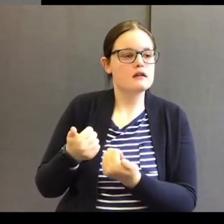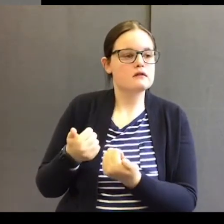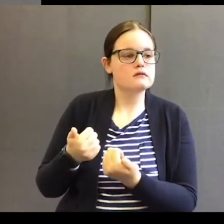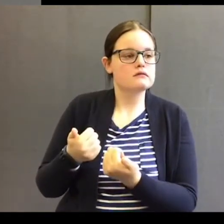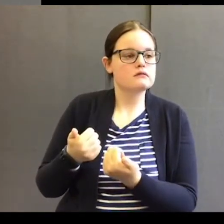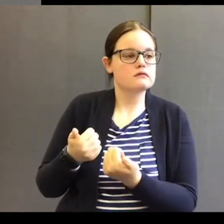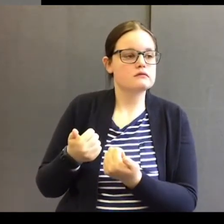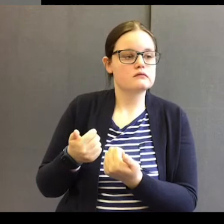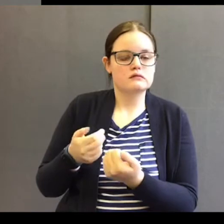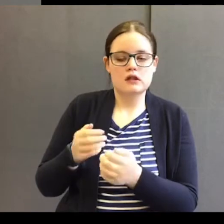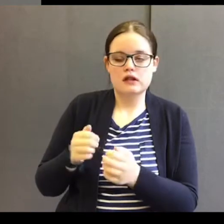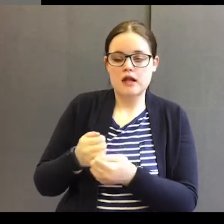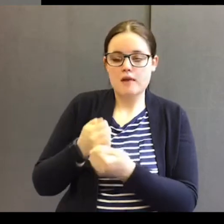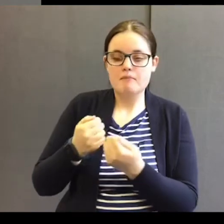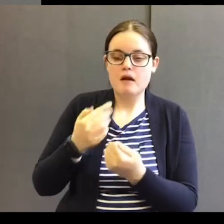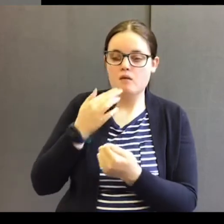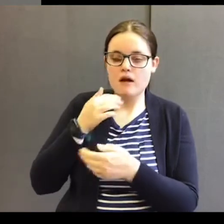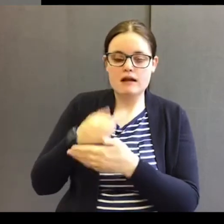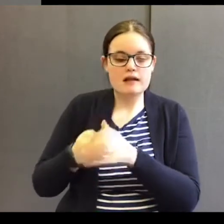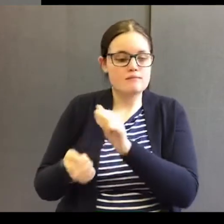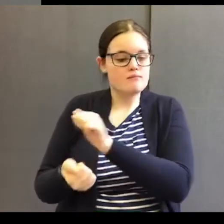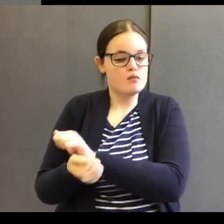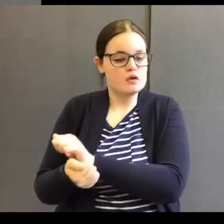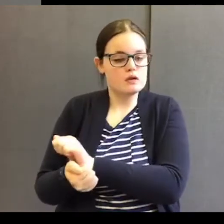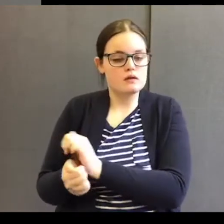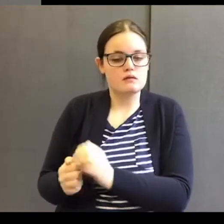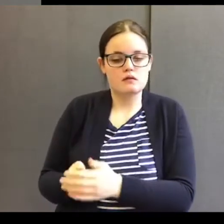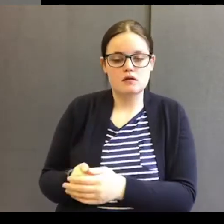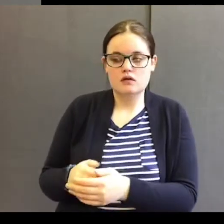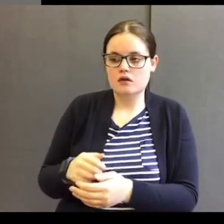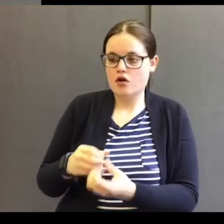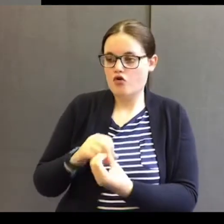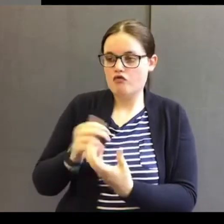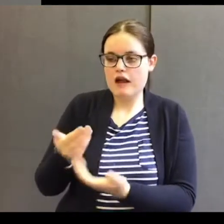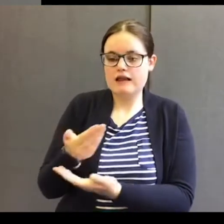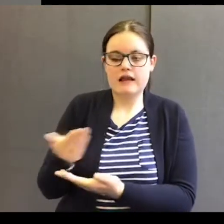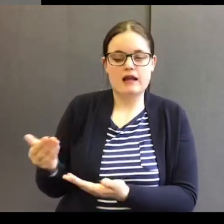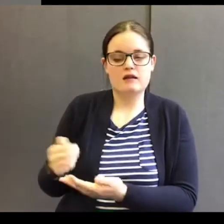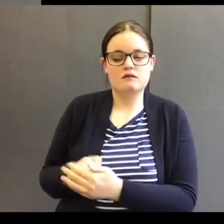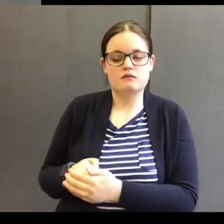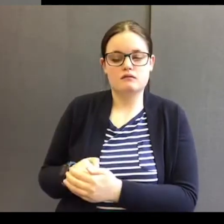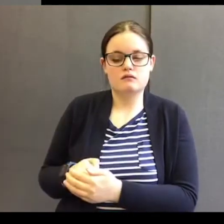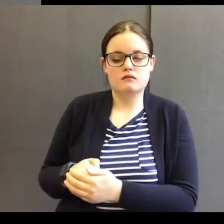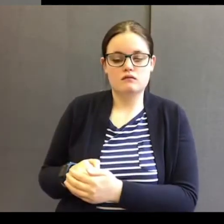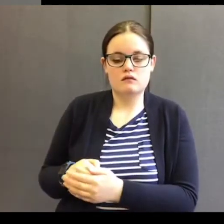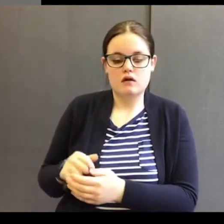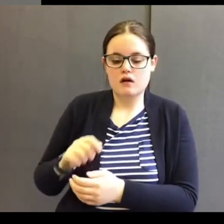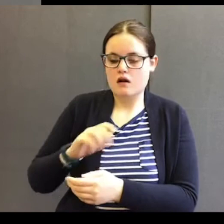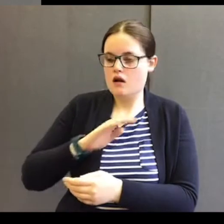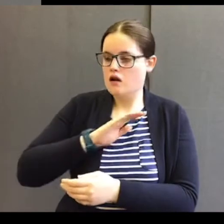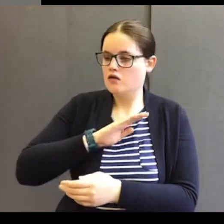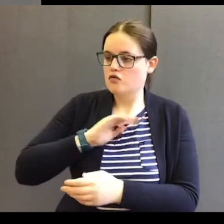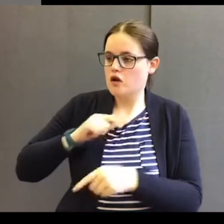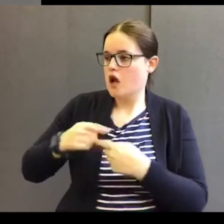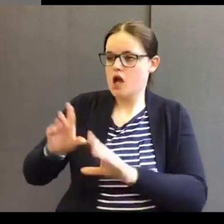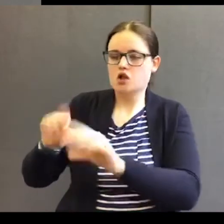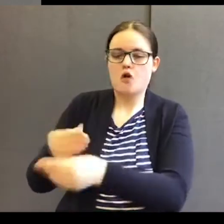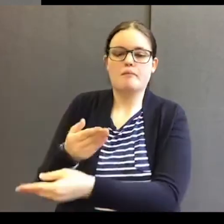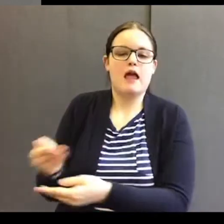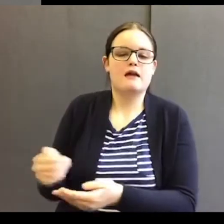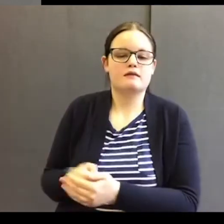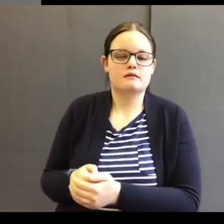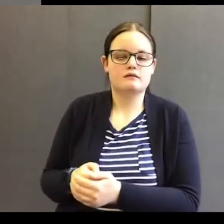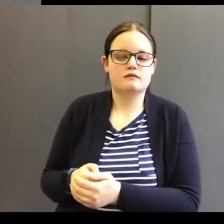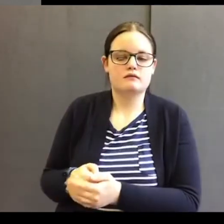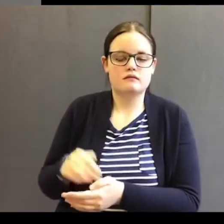heal. And there's power when they're in prison to release them. And even the guards can't stop